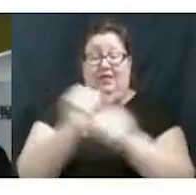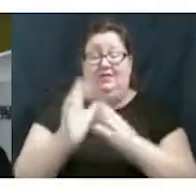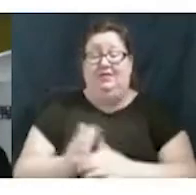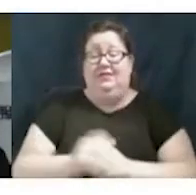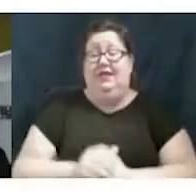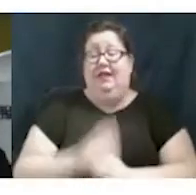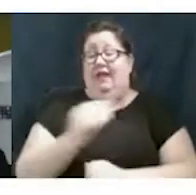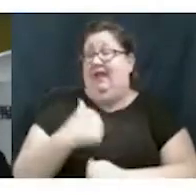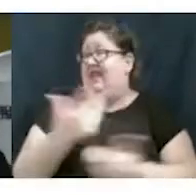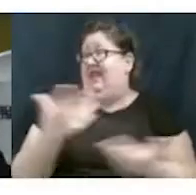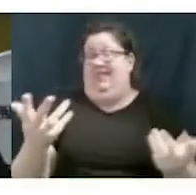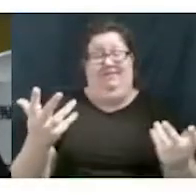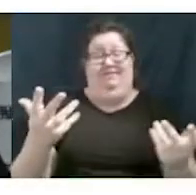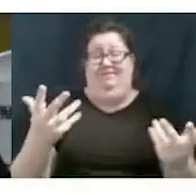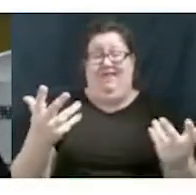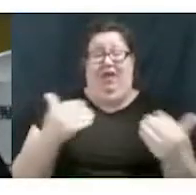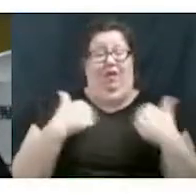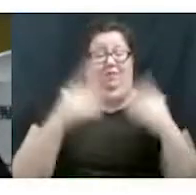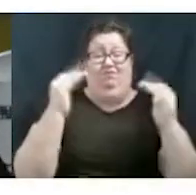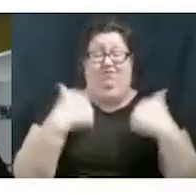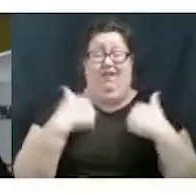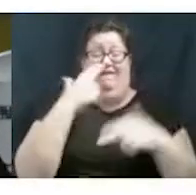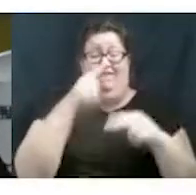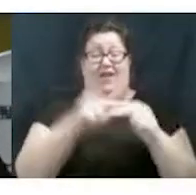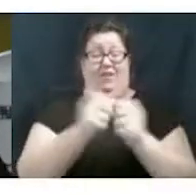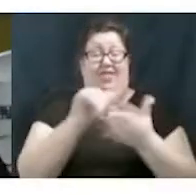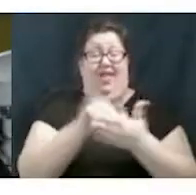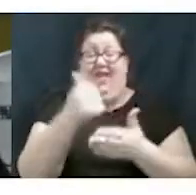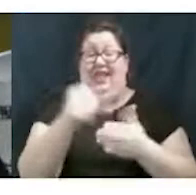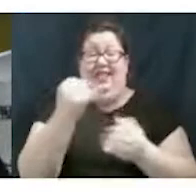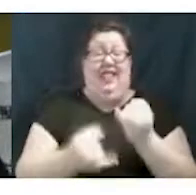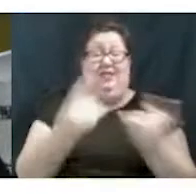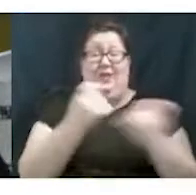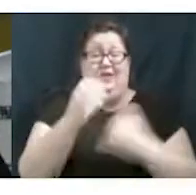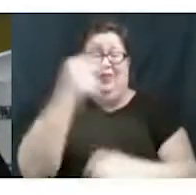And other than that, I hope you have fun with it. Any last questions or thoughts?